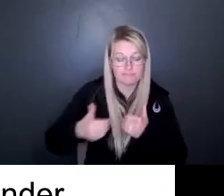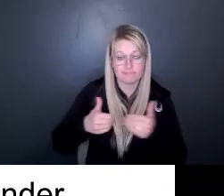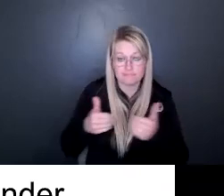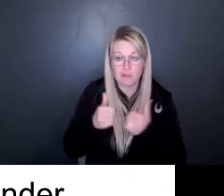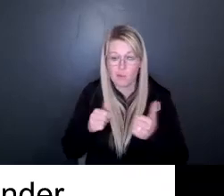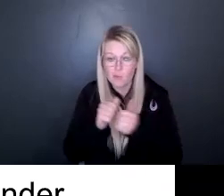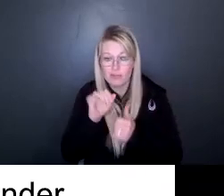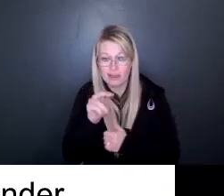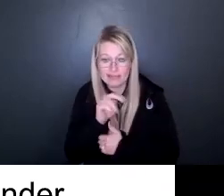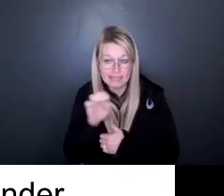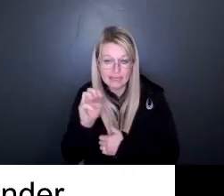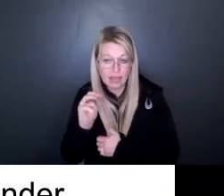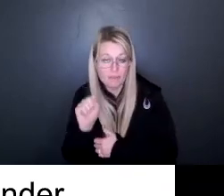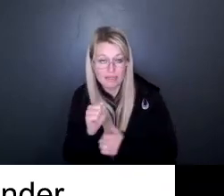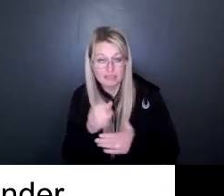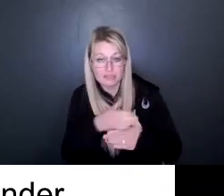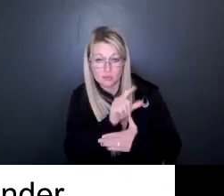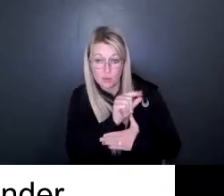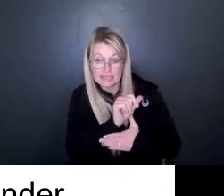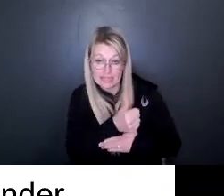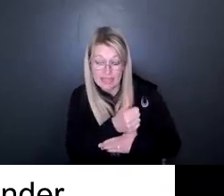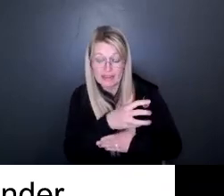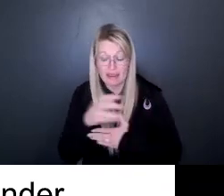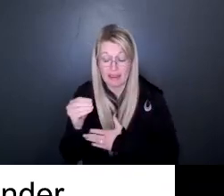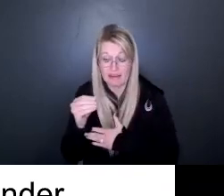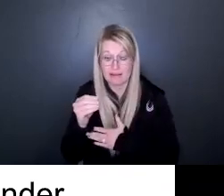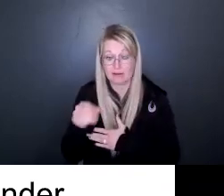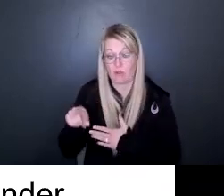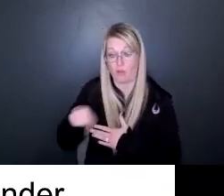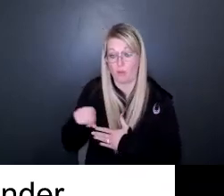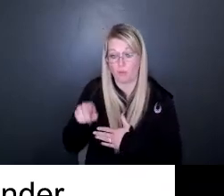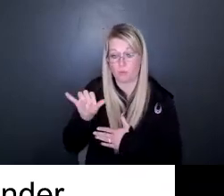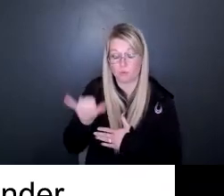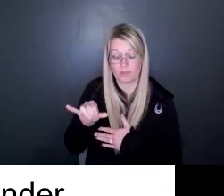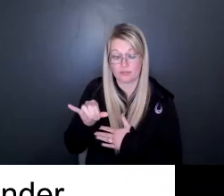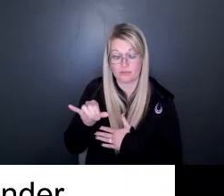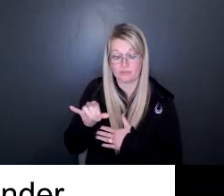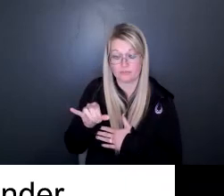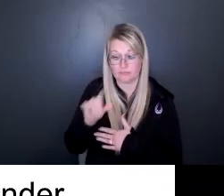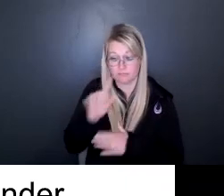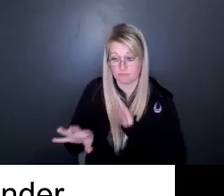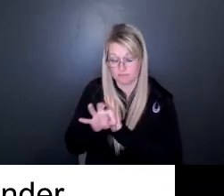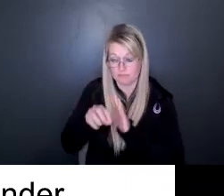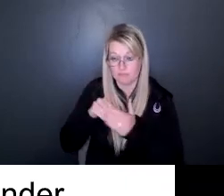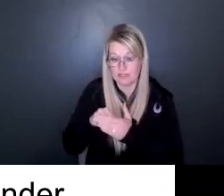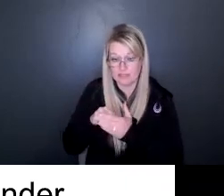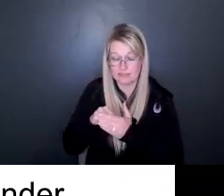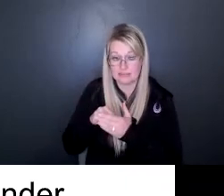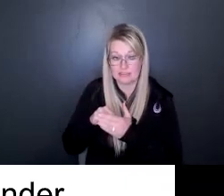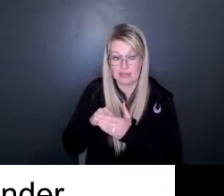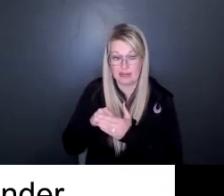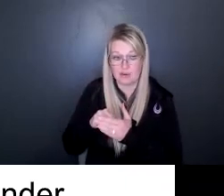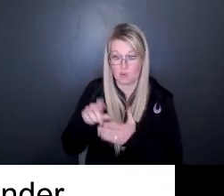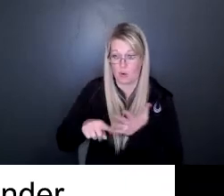INEE MS 2010 and those that are found in the literature that we